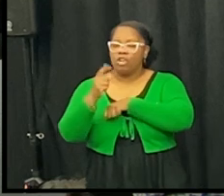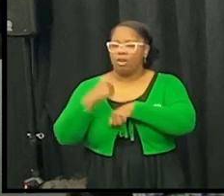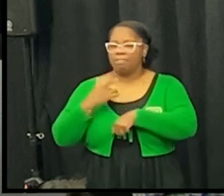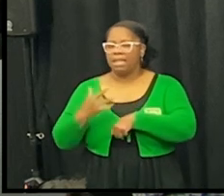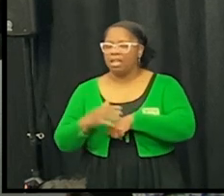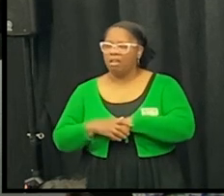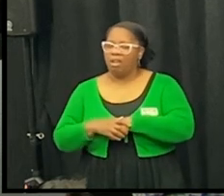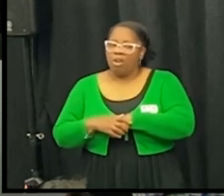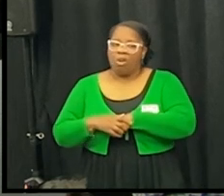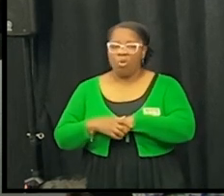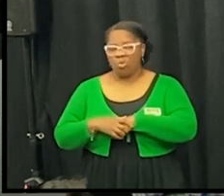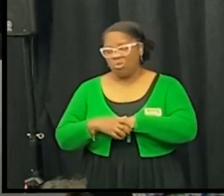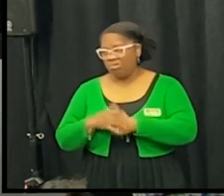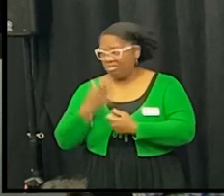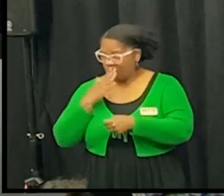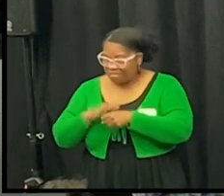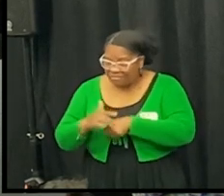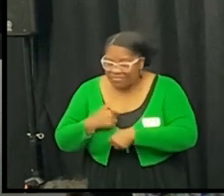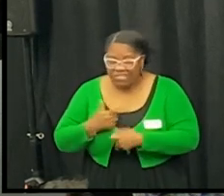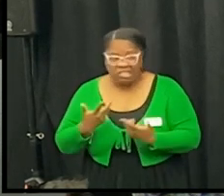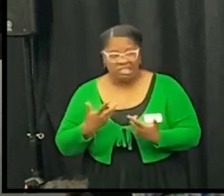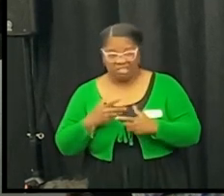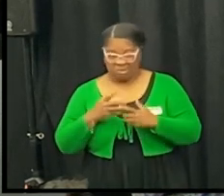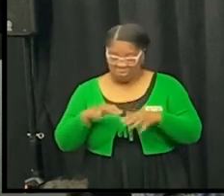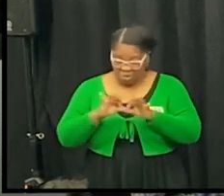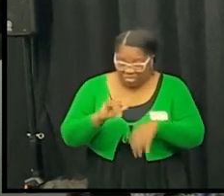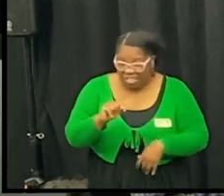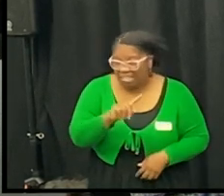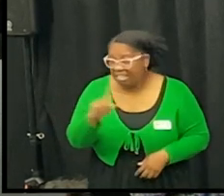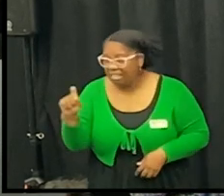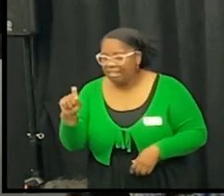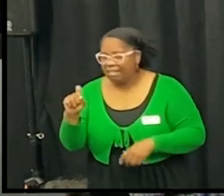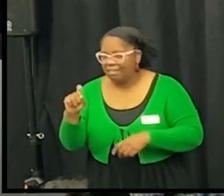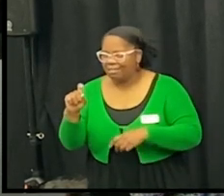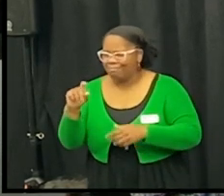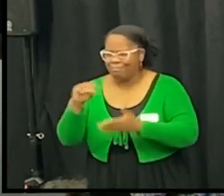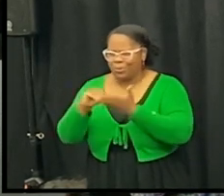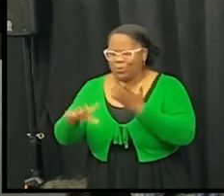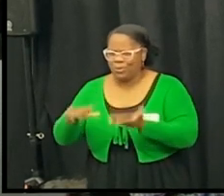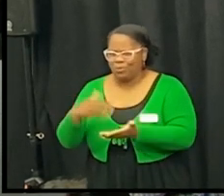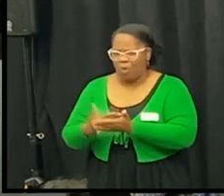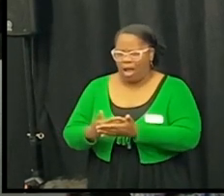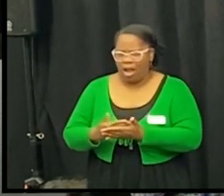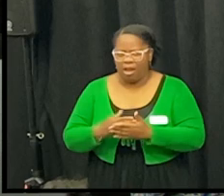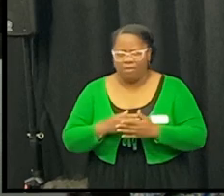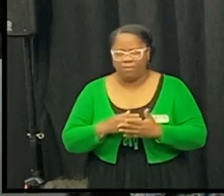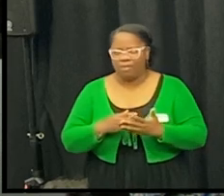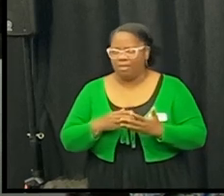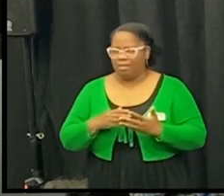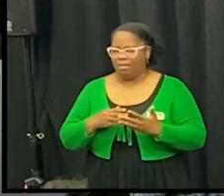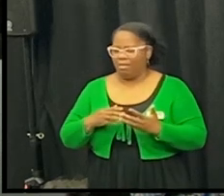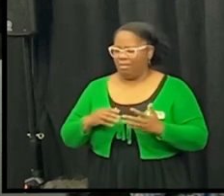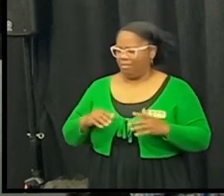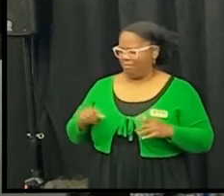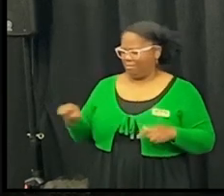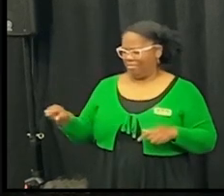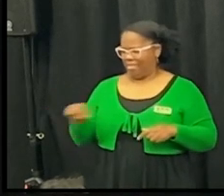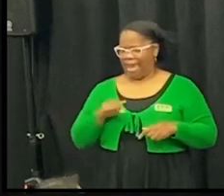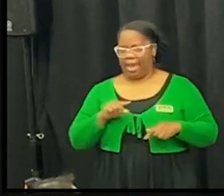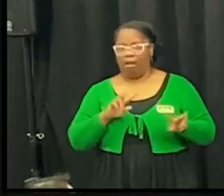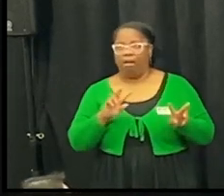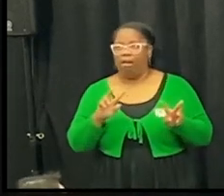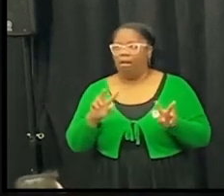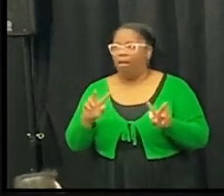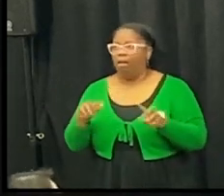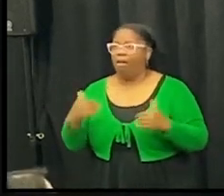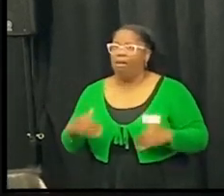oh, am I doing enough, or is this thing worth it? And then the students come in and you can see how much it means to them, because a lot of